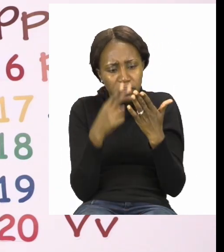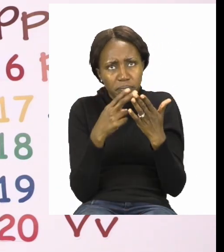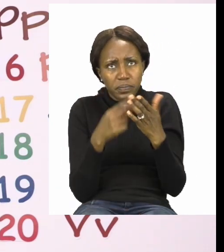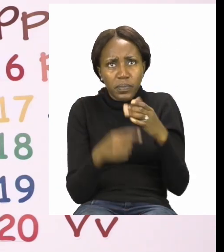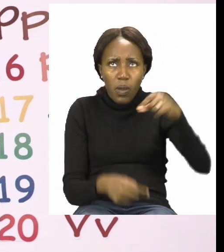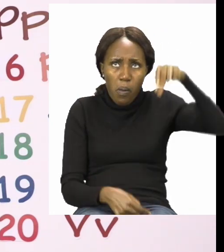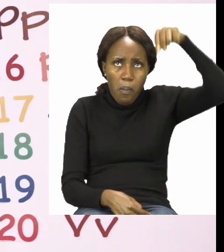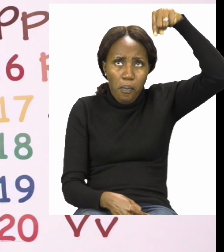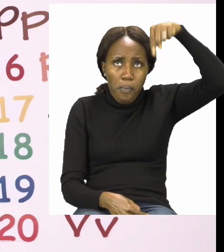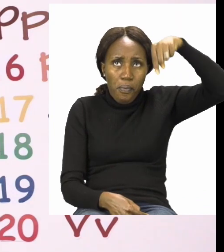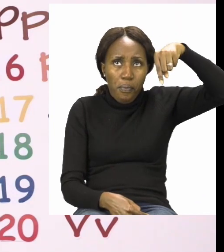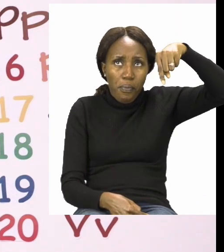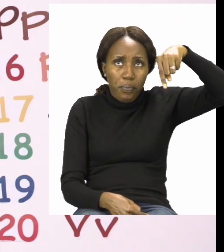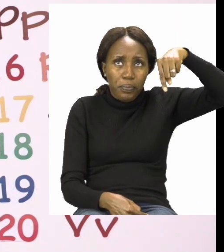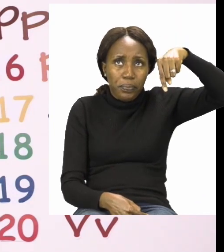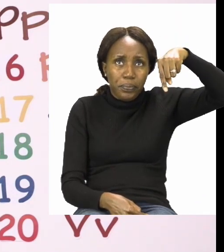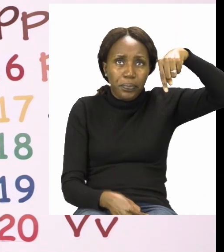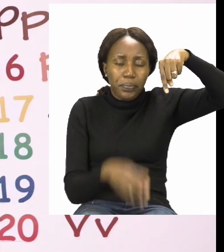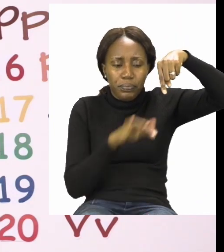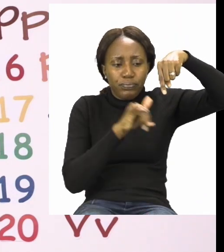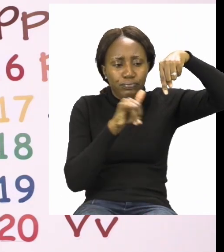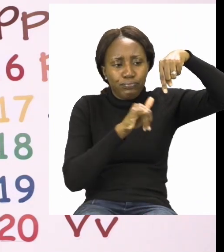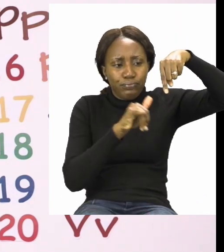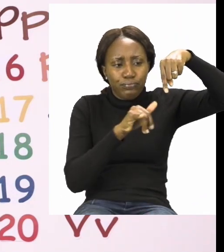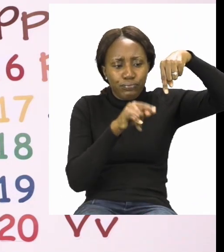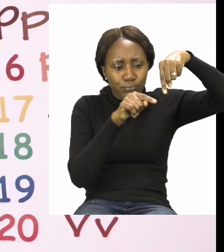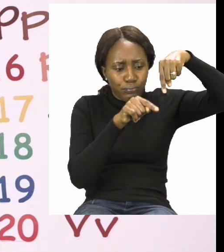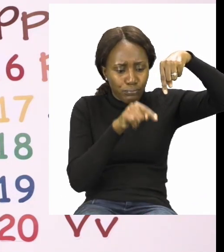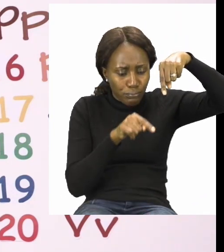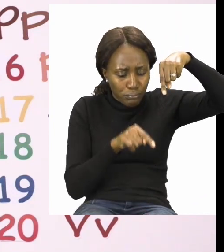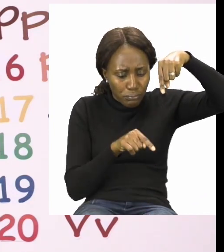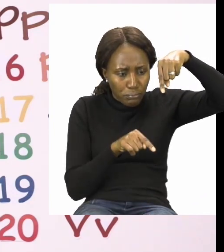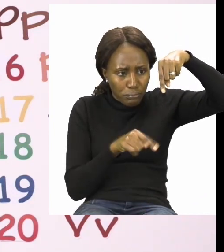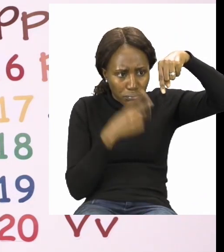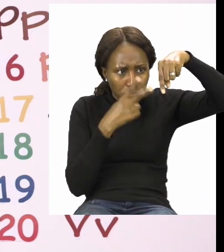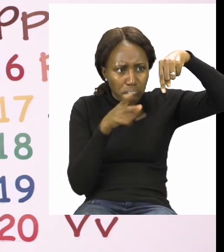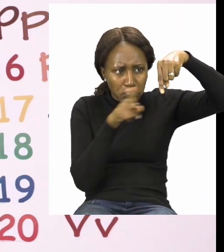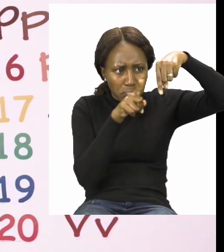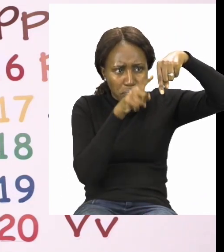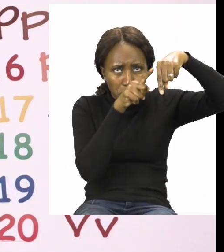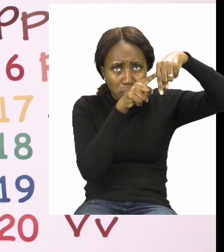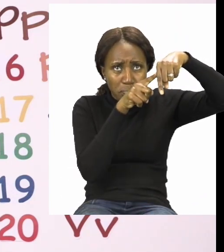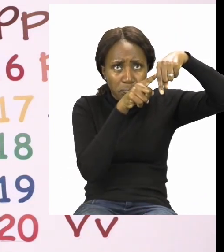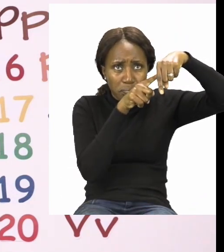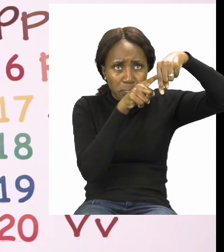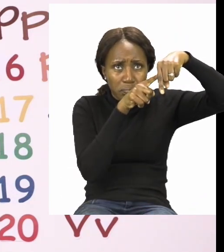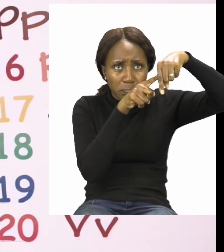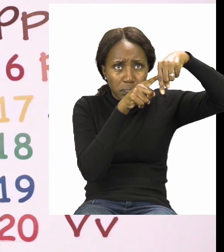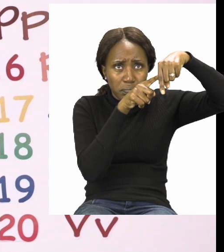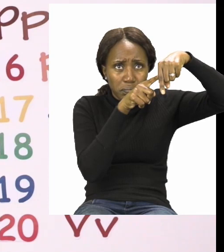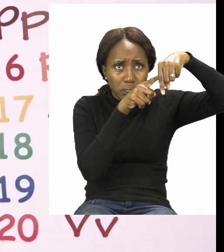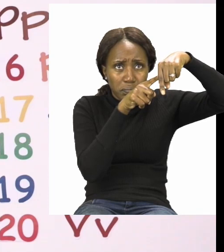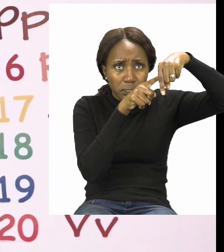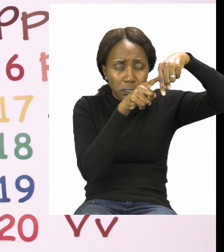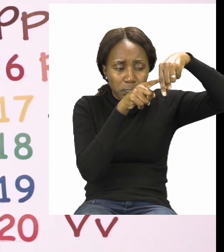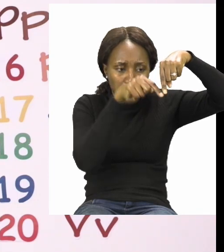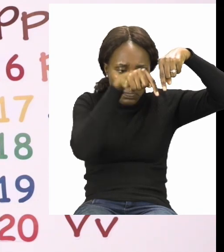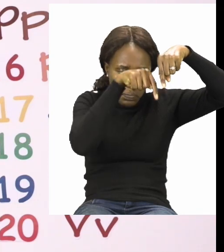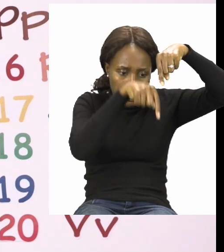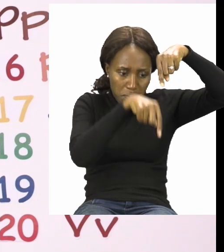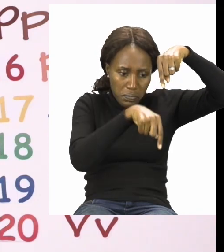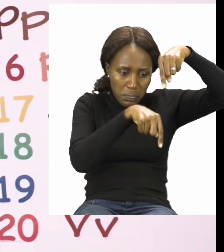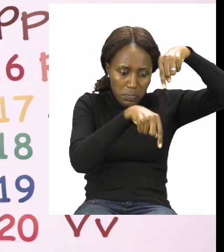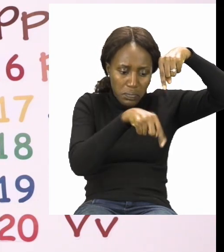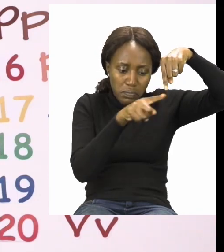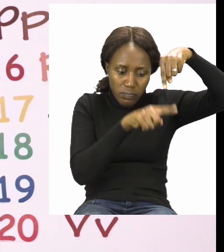the arrows that are underneath this one. So if you see the arrow is also pointing down, you need